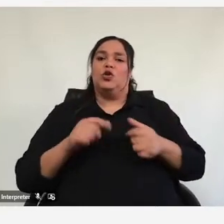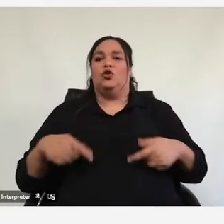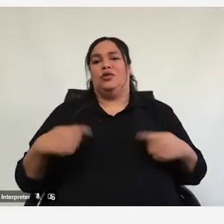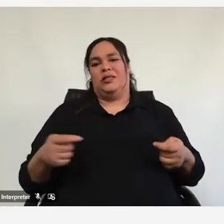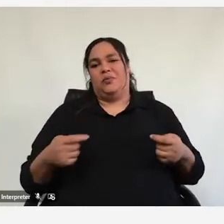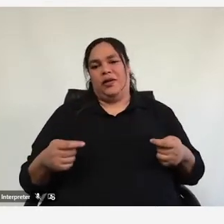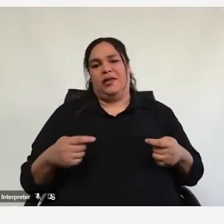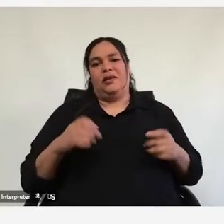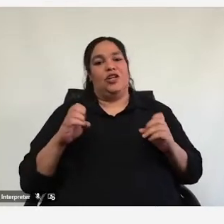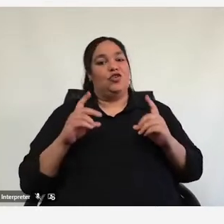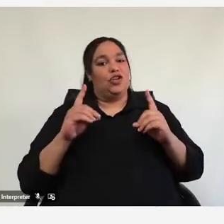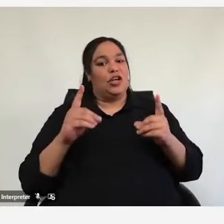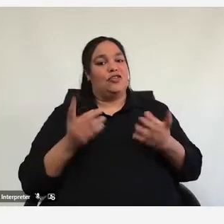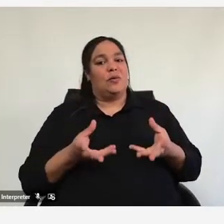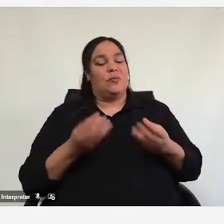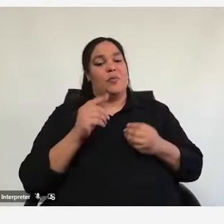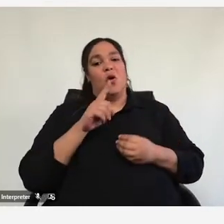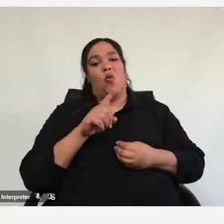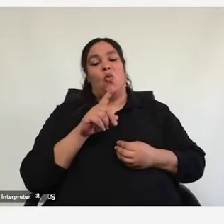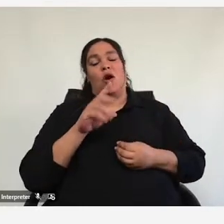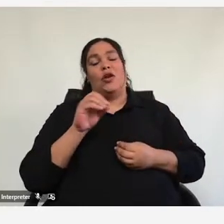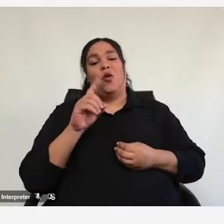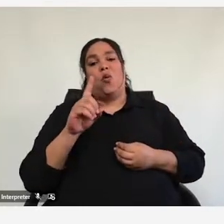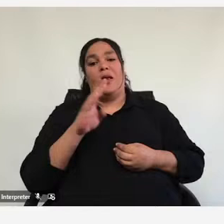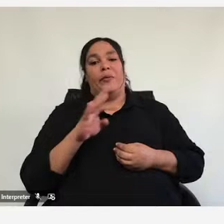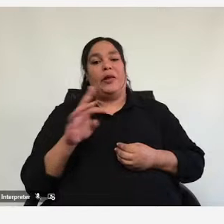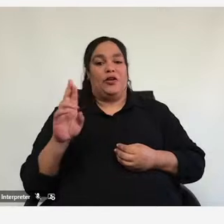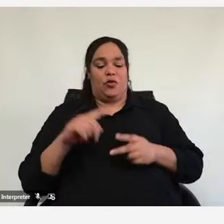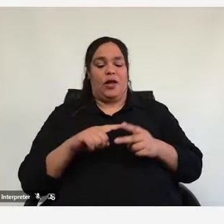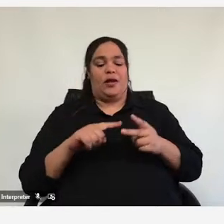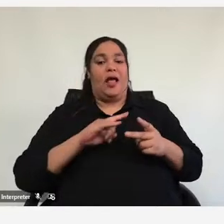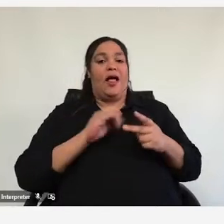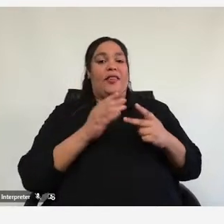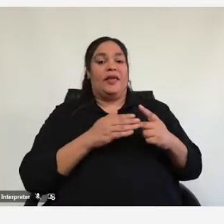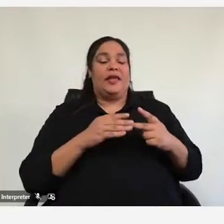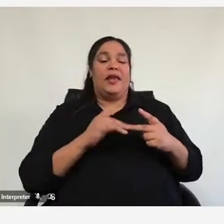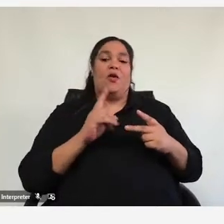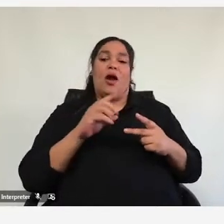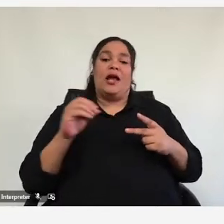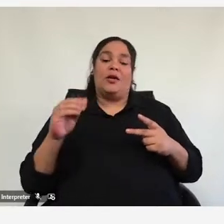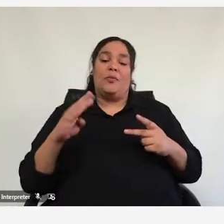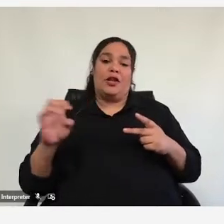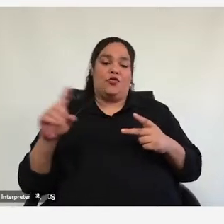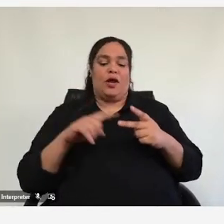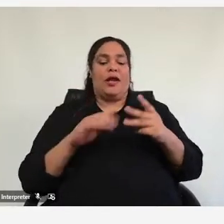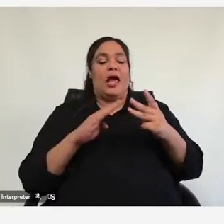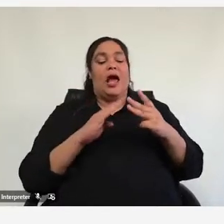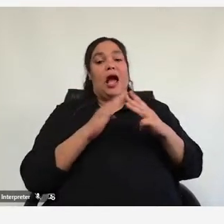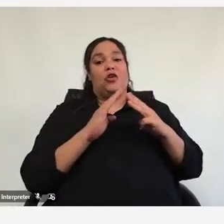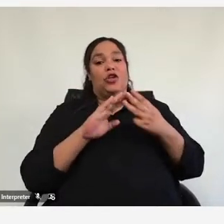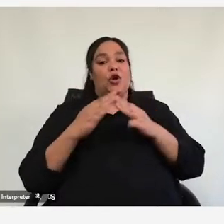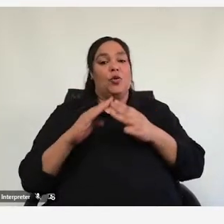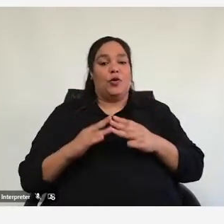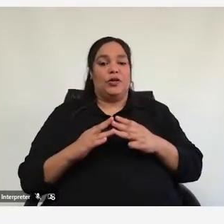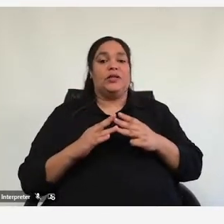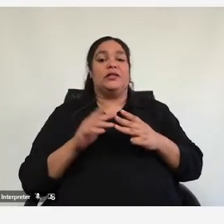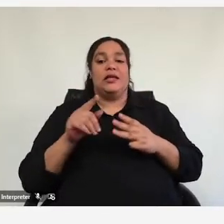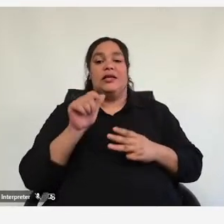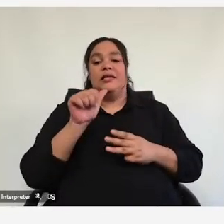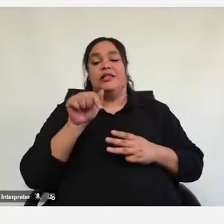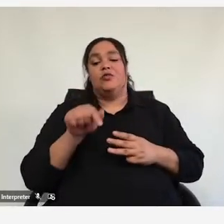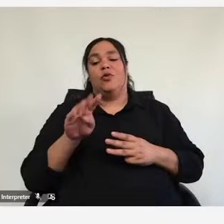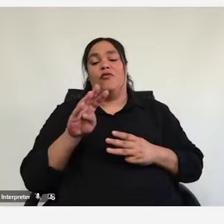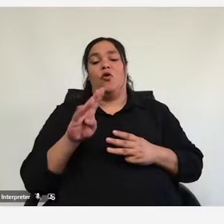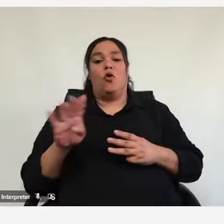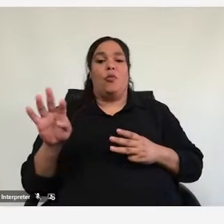with education receiving 101 billion rand, healthcare 100 billion rand, housing and community amenities 6.4 billion